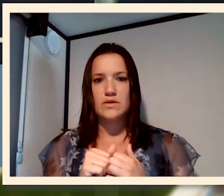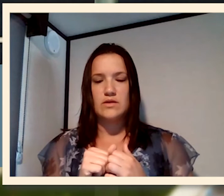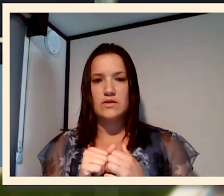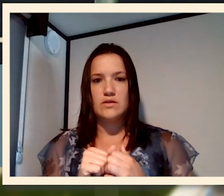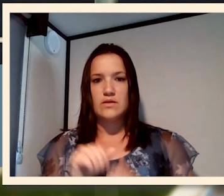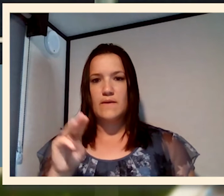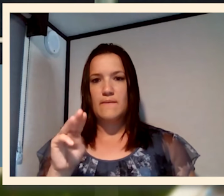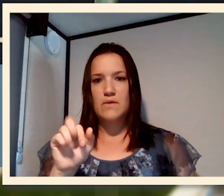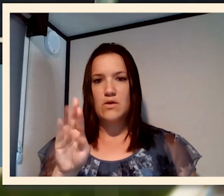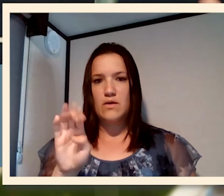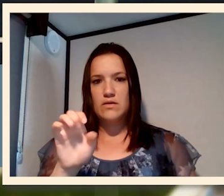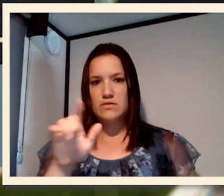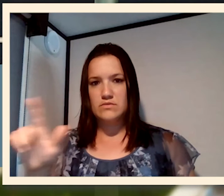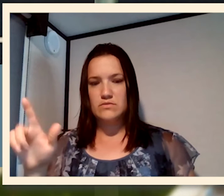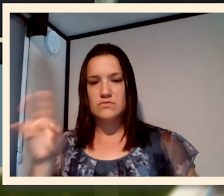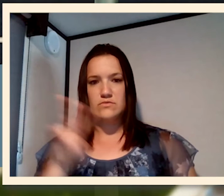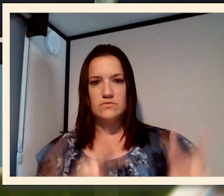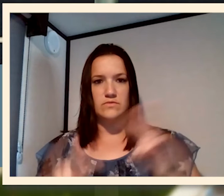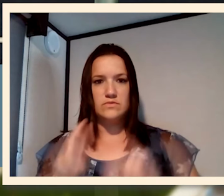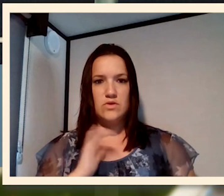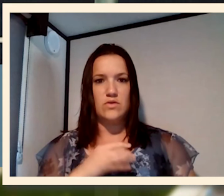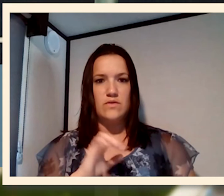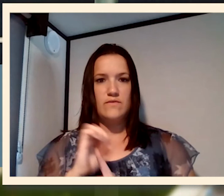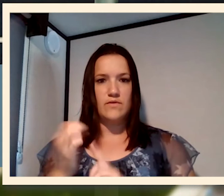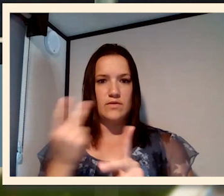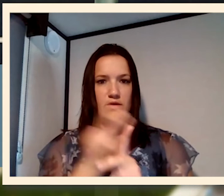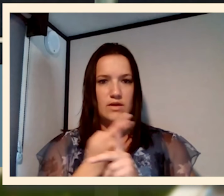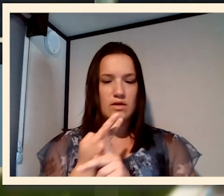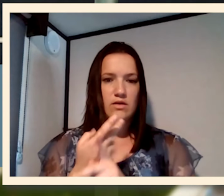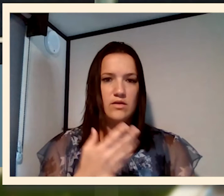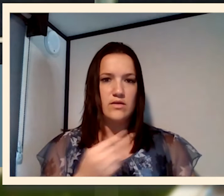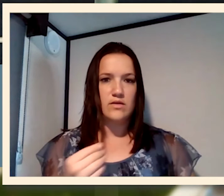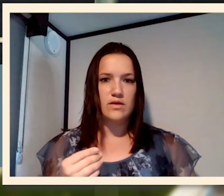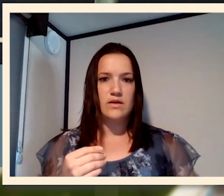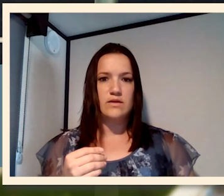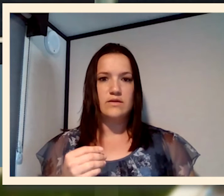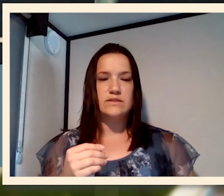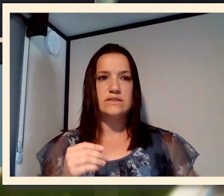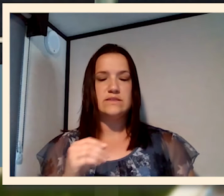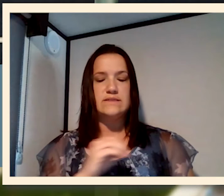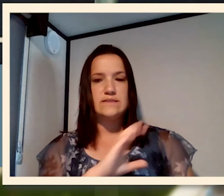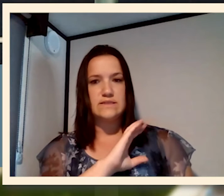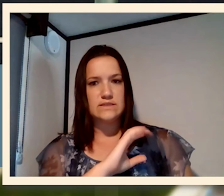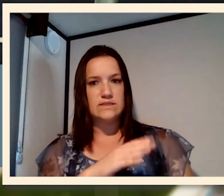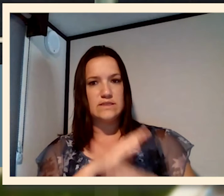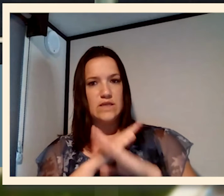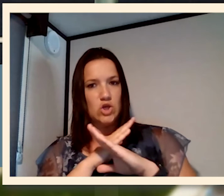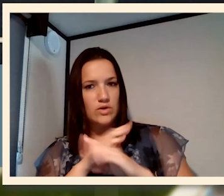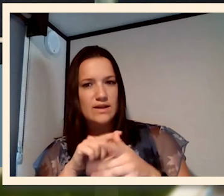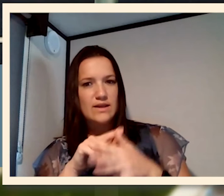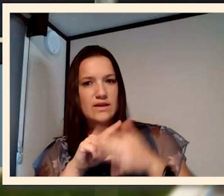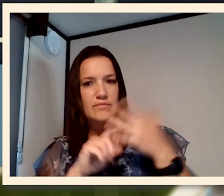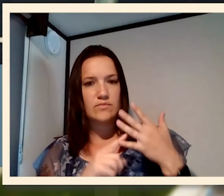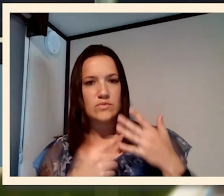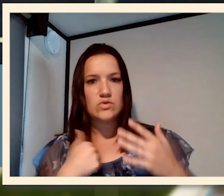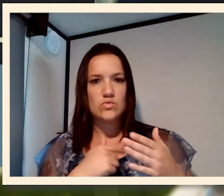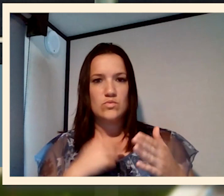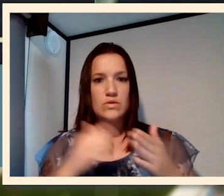on around us. I talked to Maribel, who oversees our environment of care and kind of security,